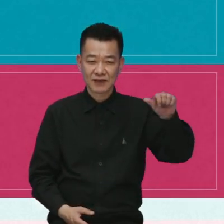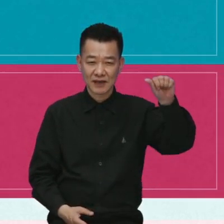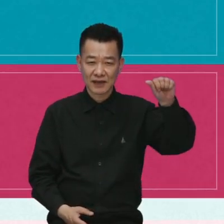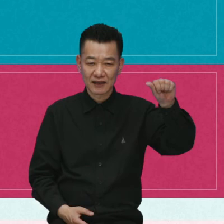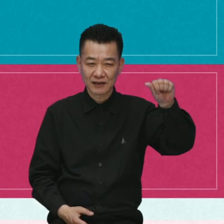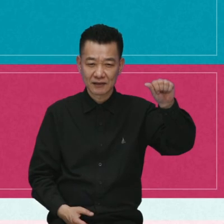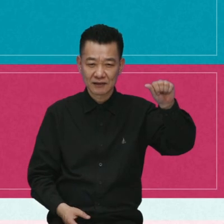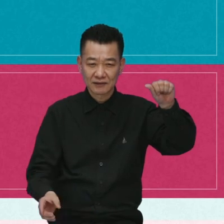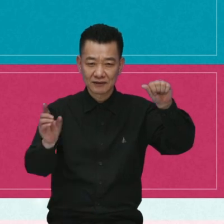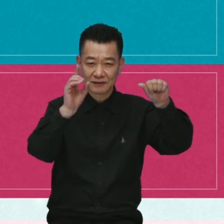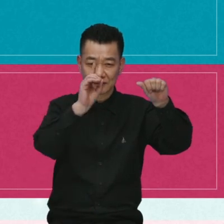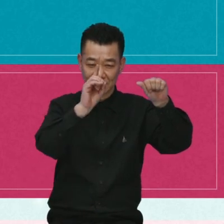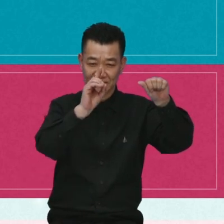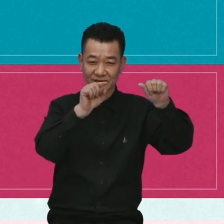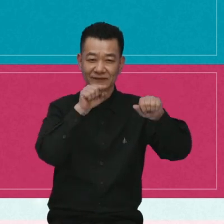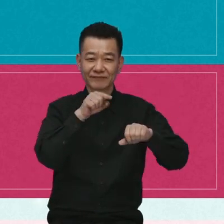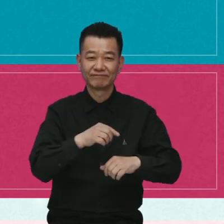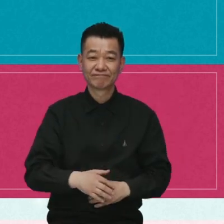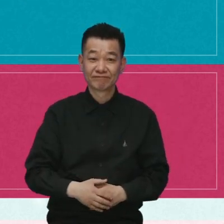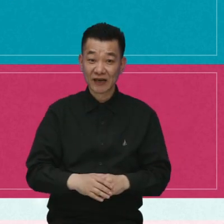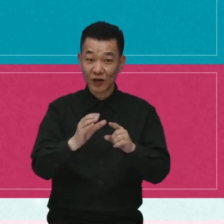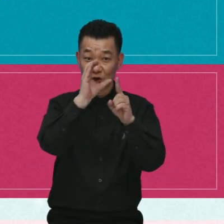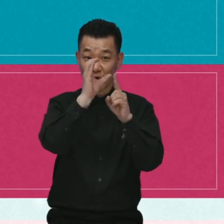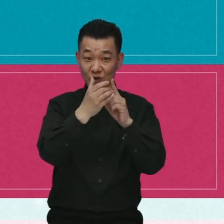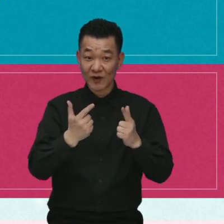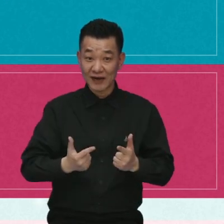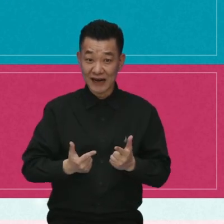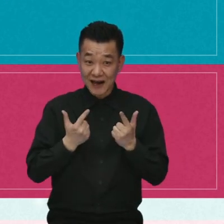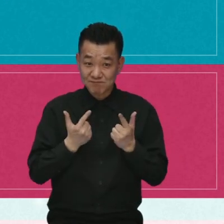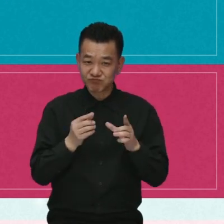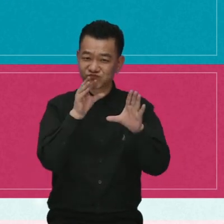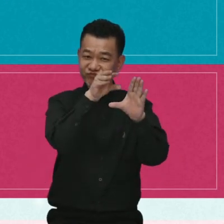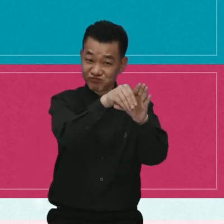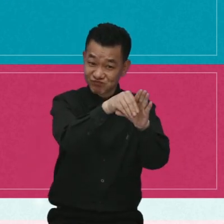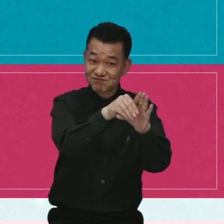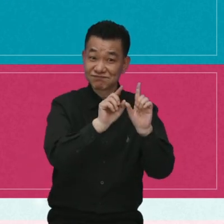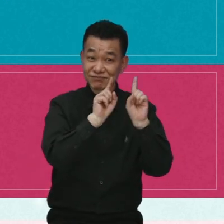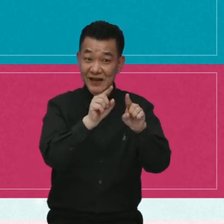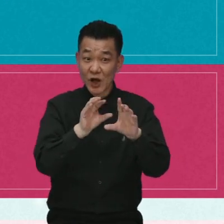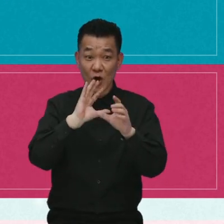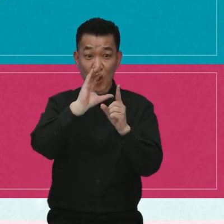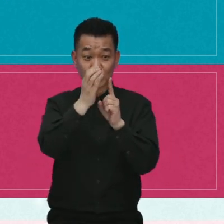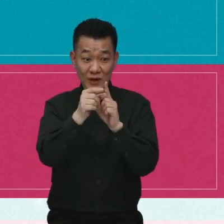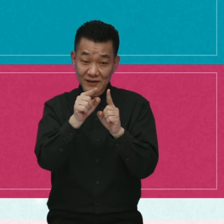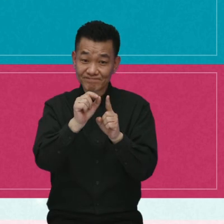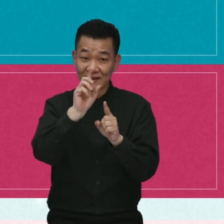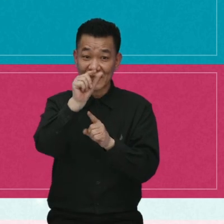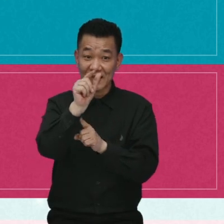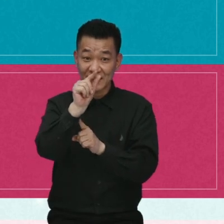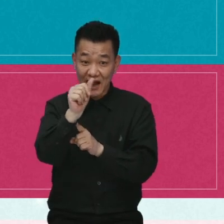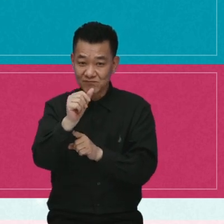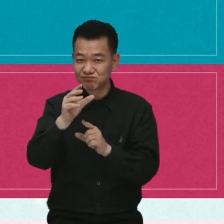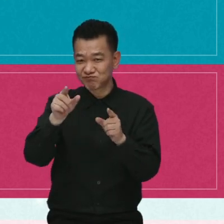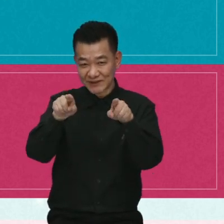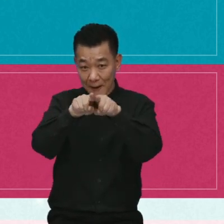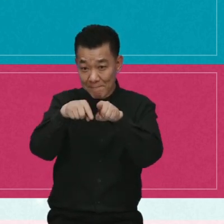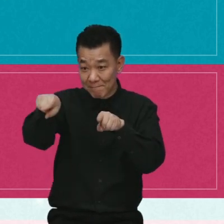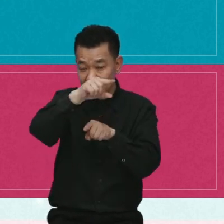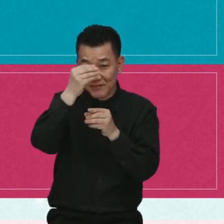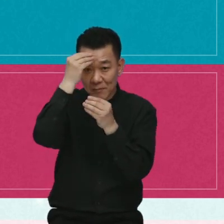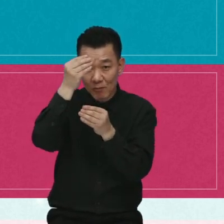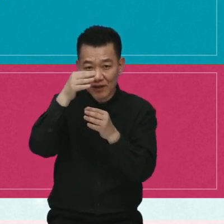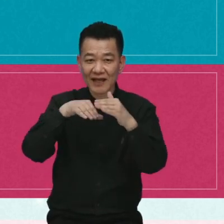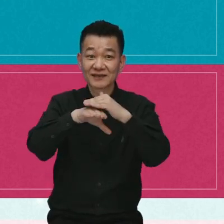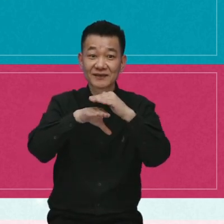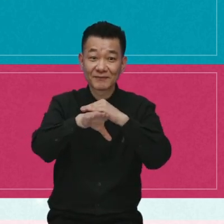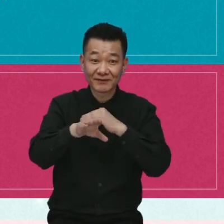The answers are A and D. To participate in cultural life, accessibility to information such as cultural